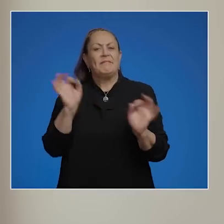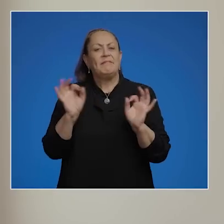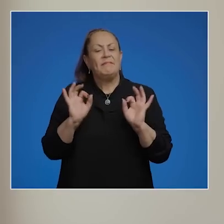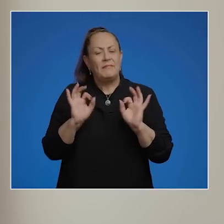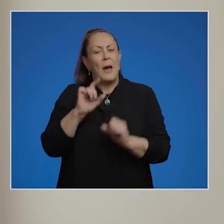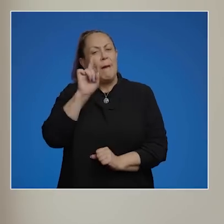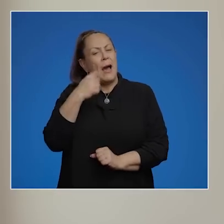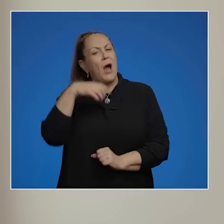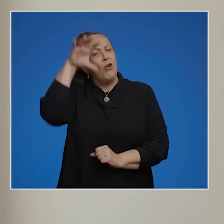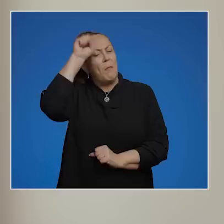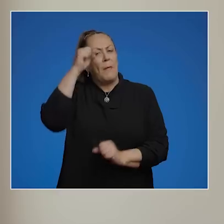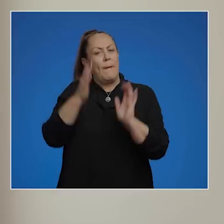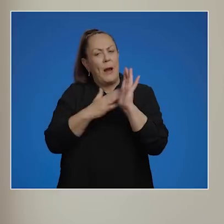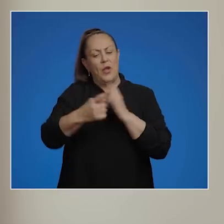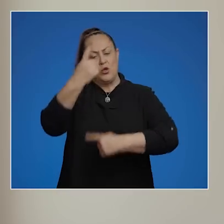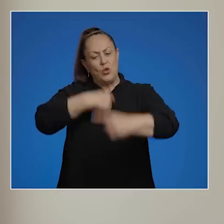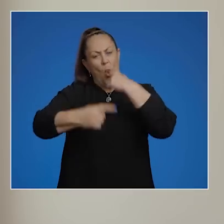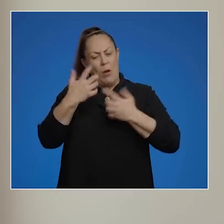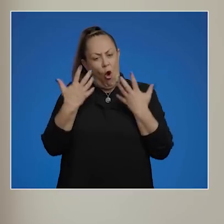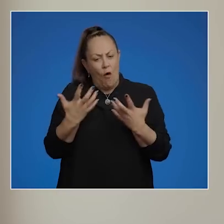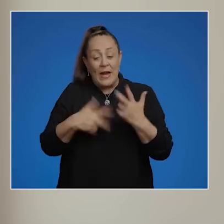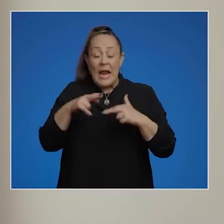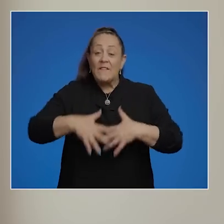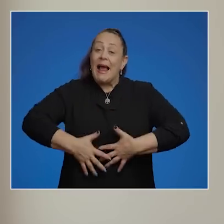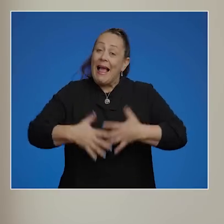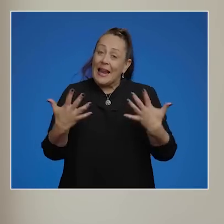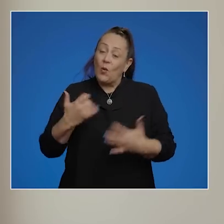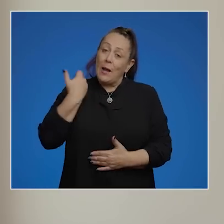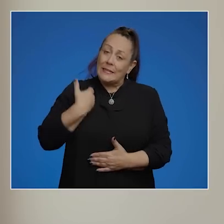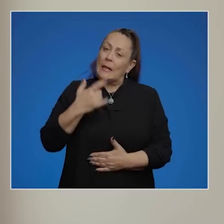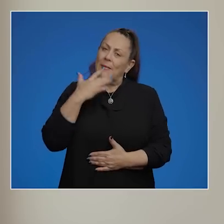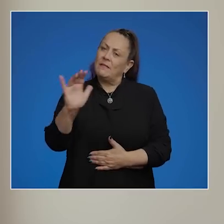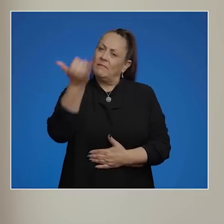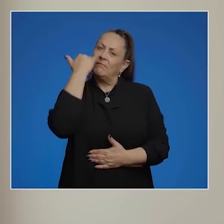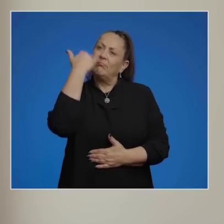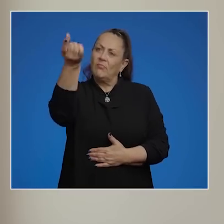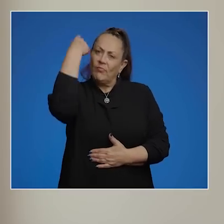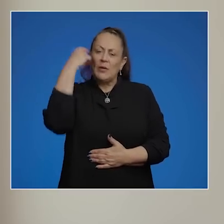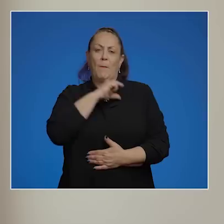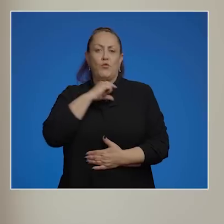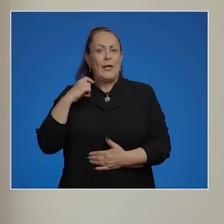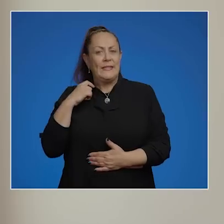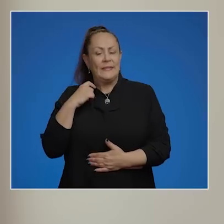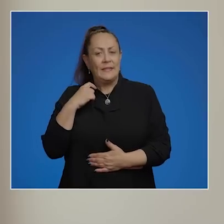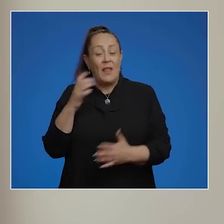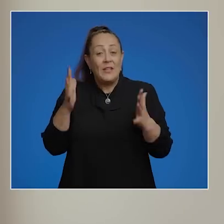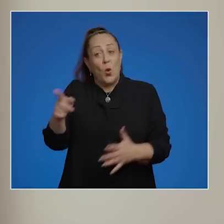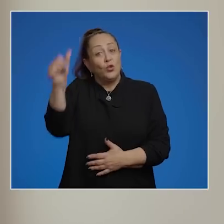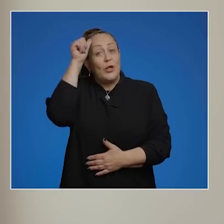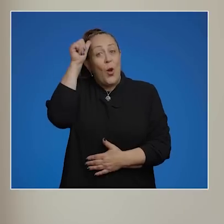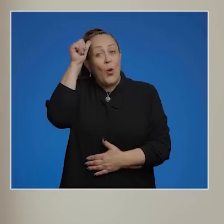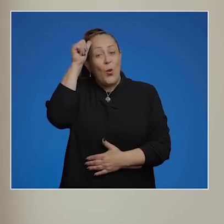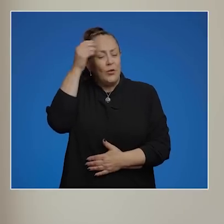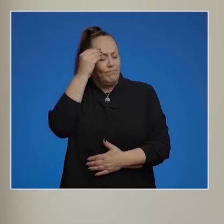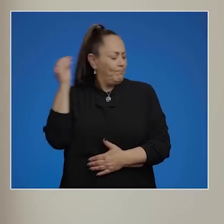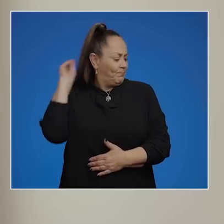She said to me, But my mum said to me, Very often, if anyone's sick, call for a priest. That was all she knew. And,